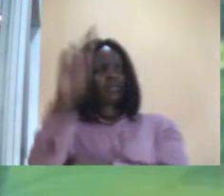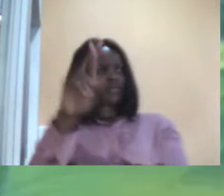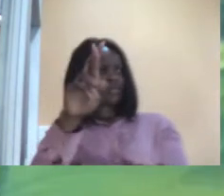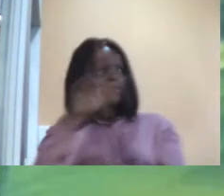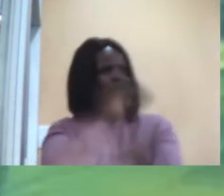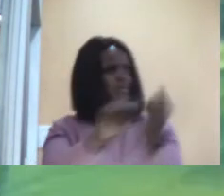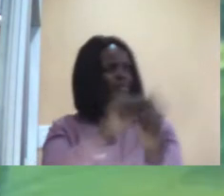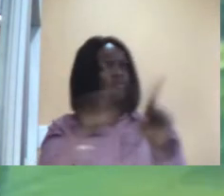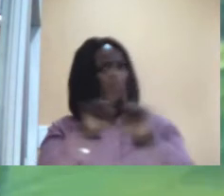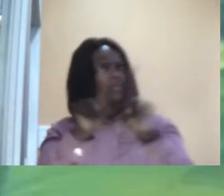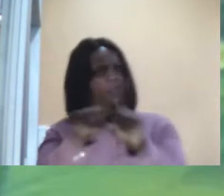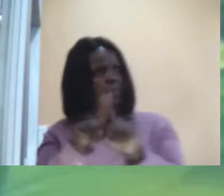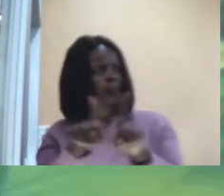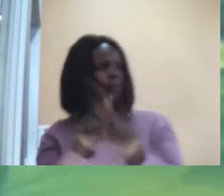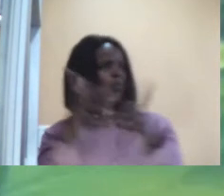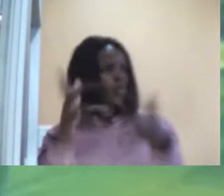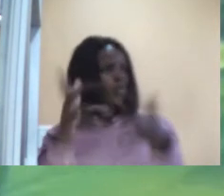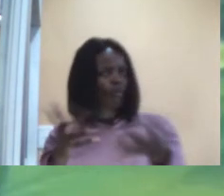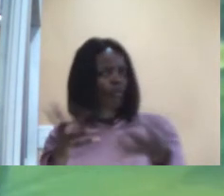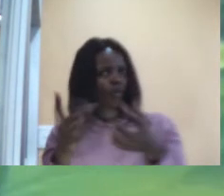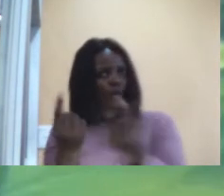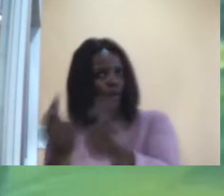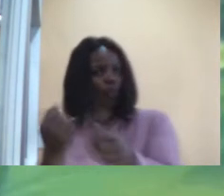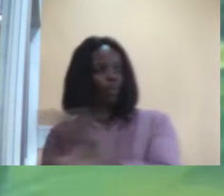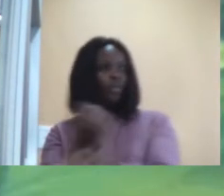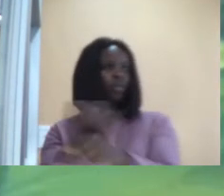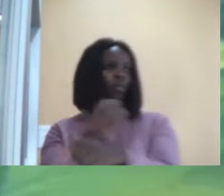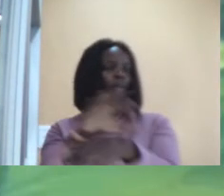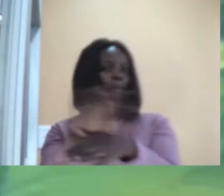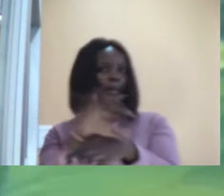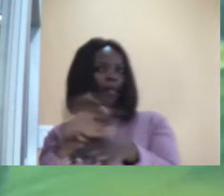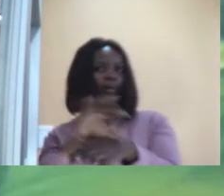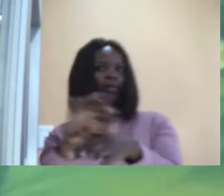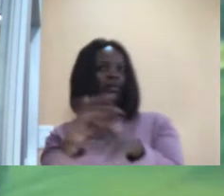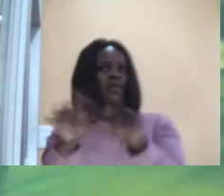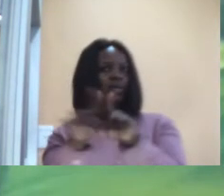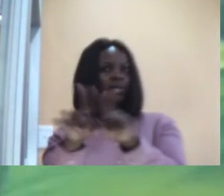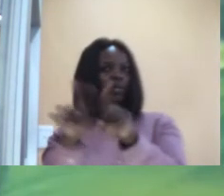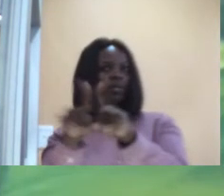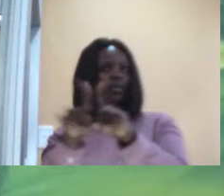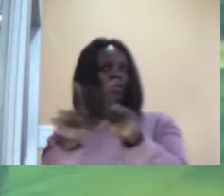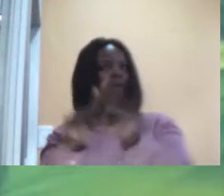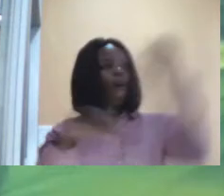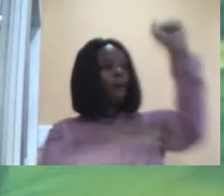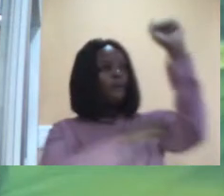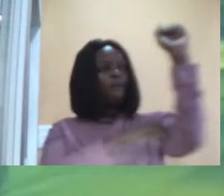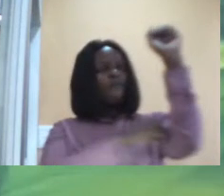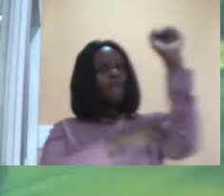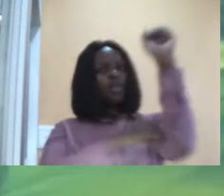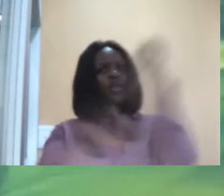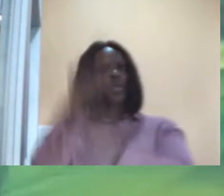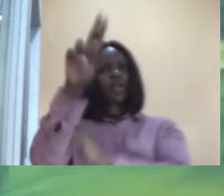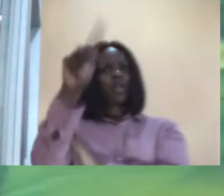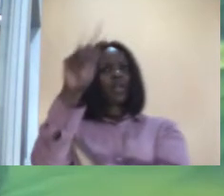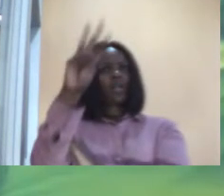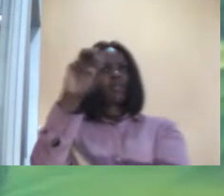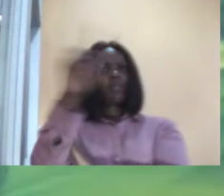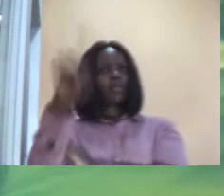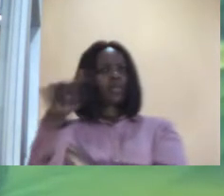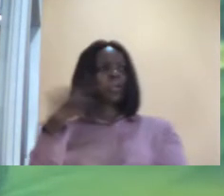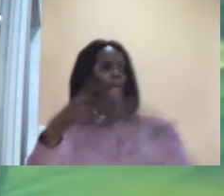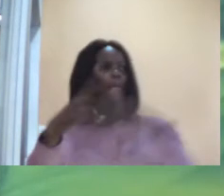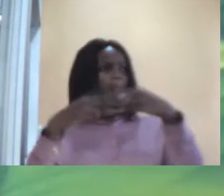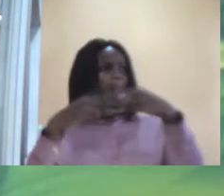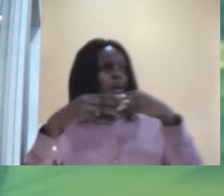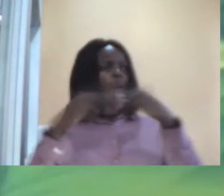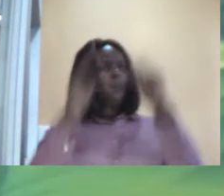our offices and what is it that we are doing. As we said that we have a problem with the office of Umzimkulu, I'm reporting to the honorable members